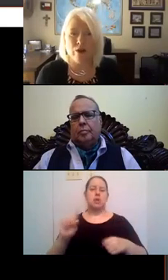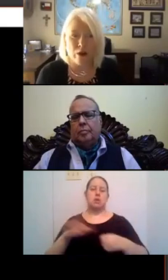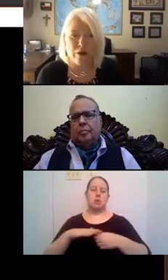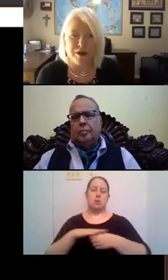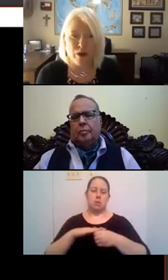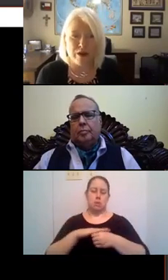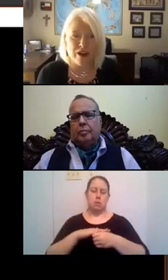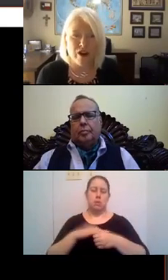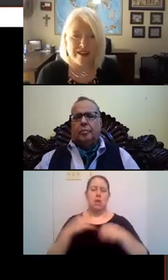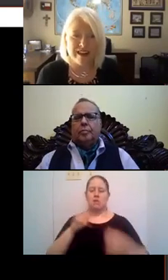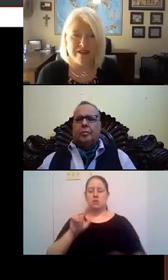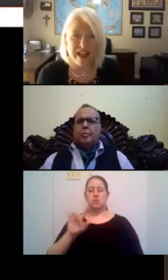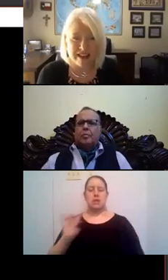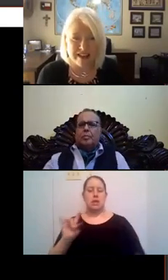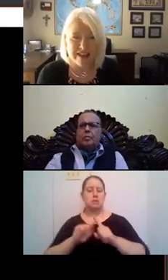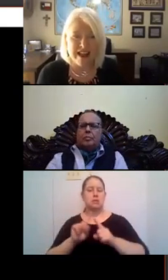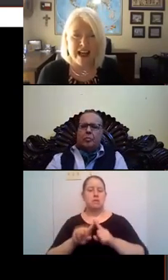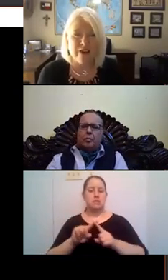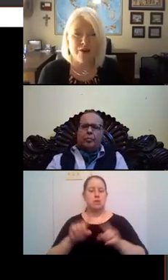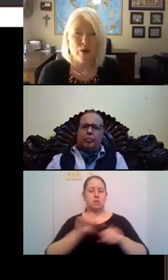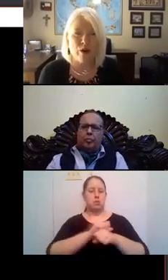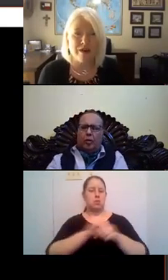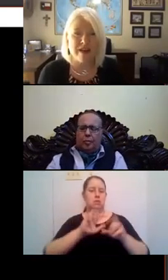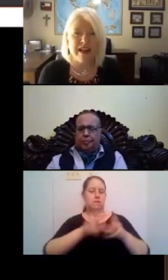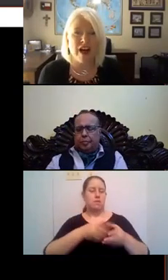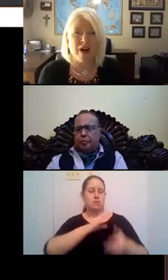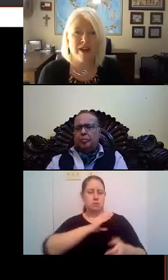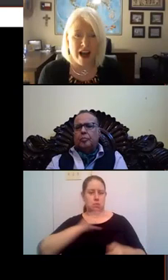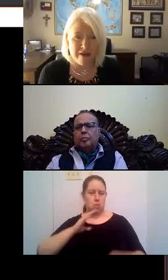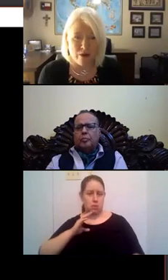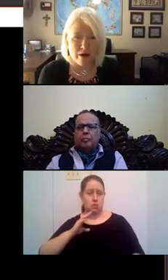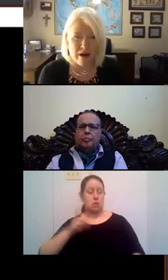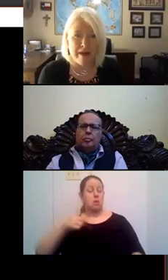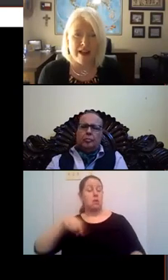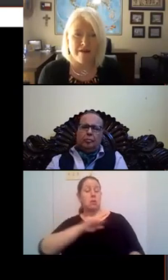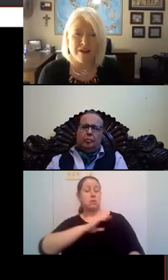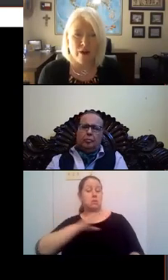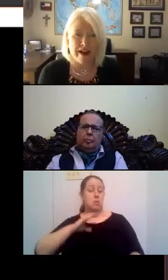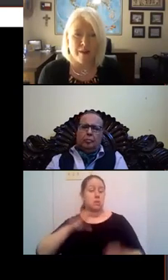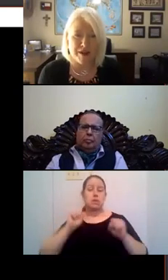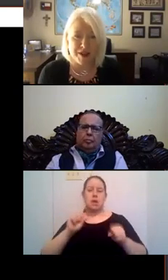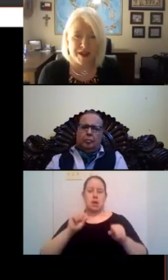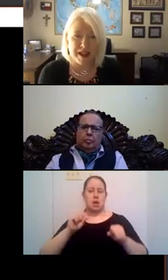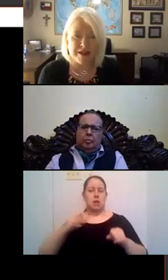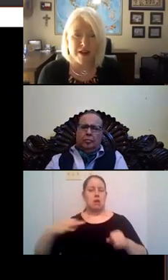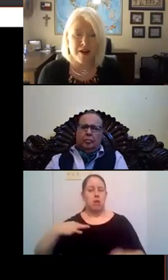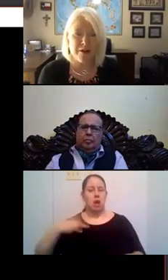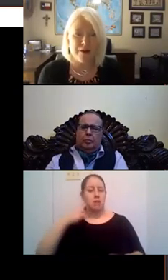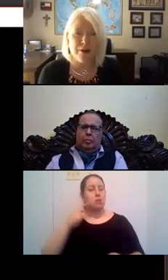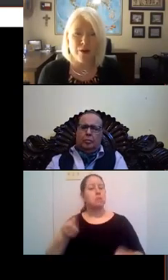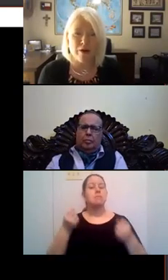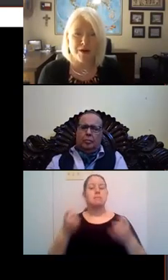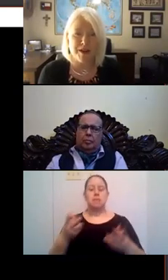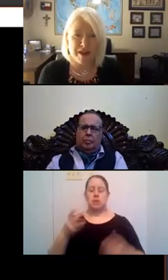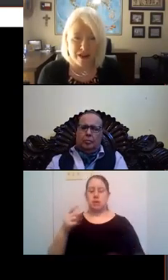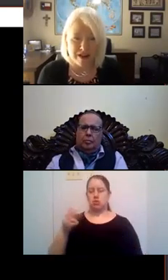28 local workforce boards across the state of Texas, and those boards can apply for many of these grant opportunities